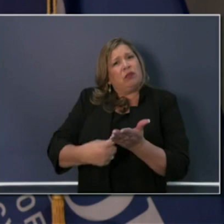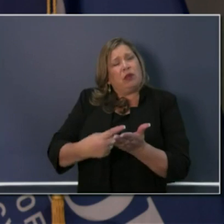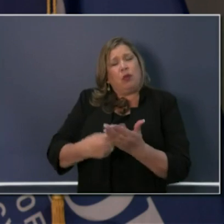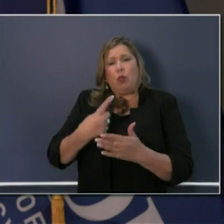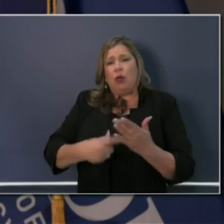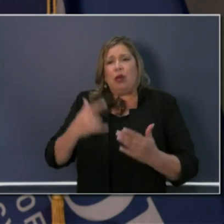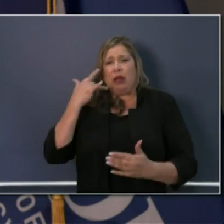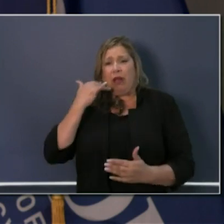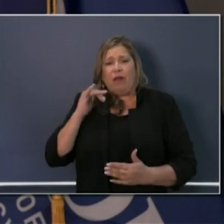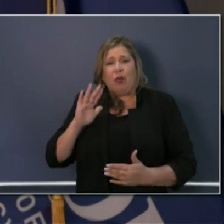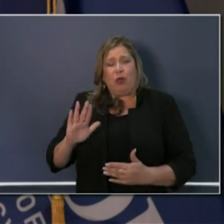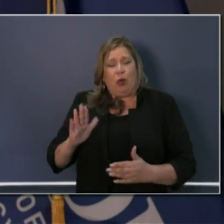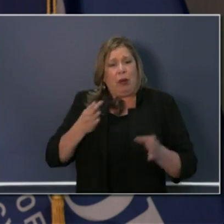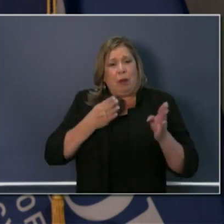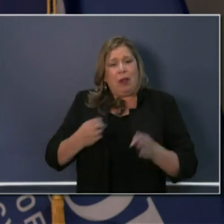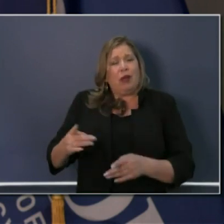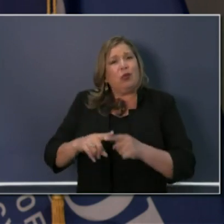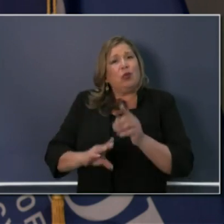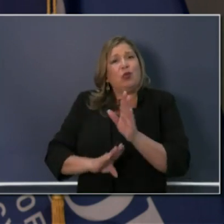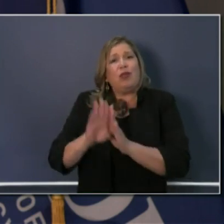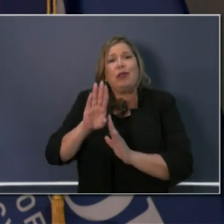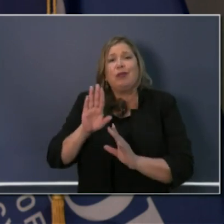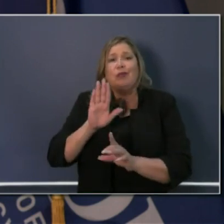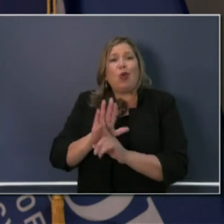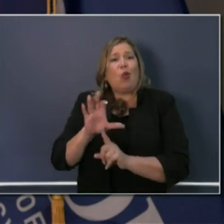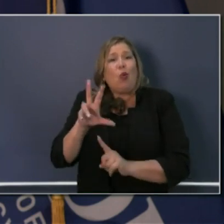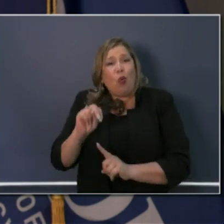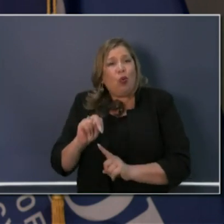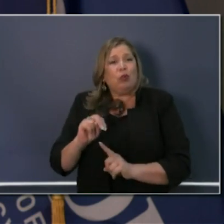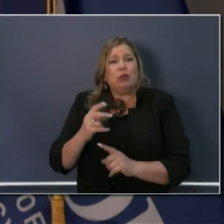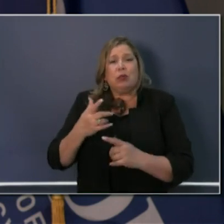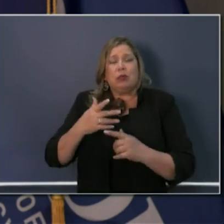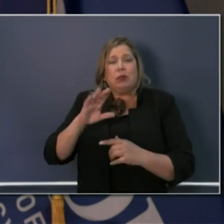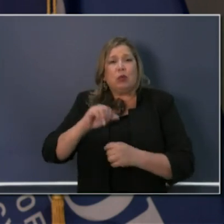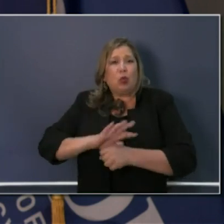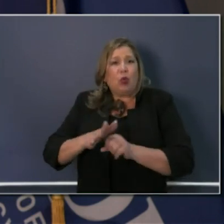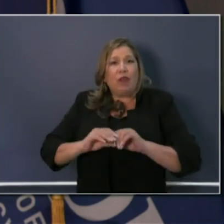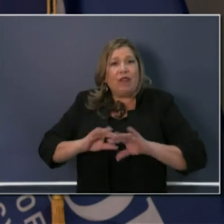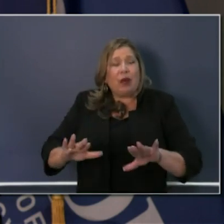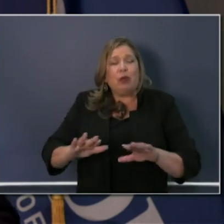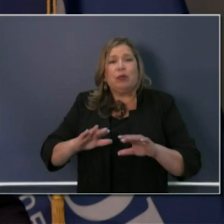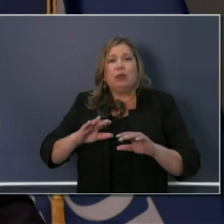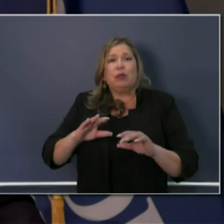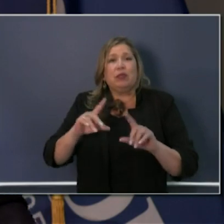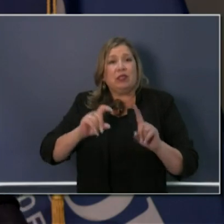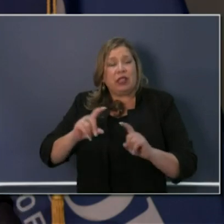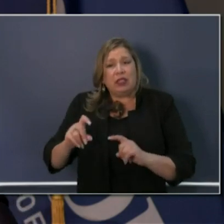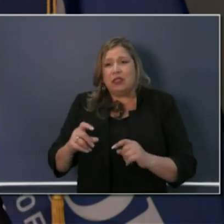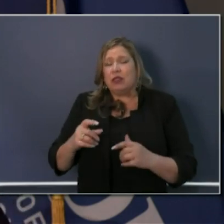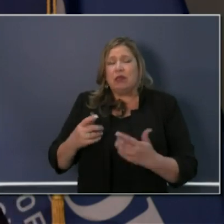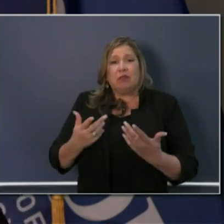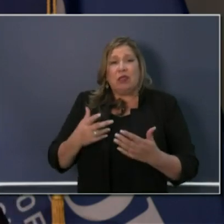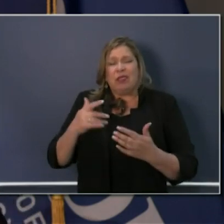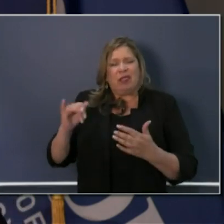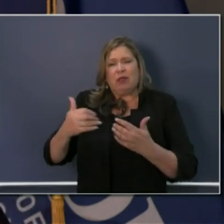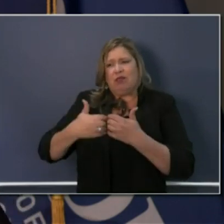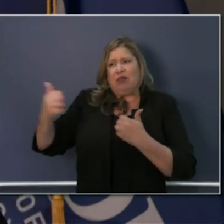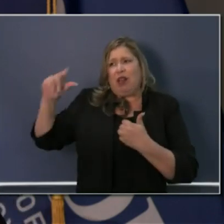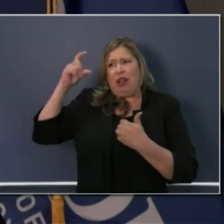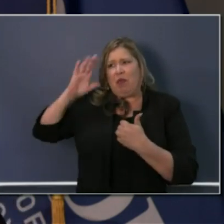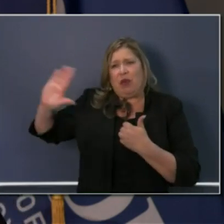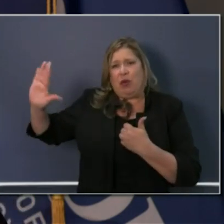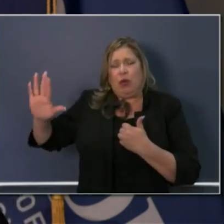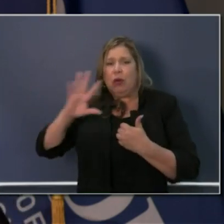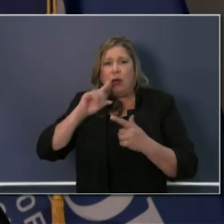drugs independently from the federal government? And what might that look like? Or have you had those conversations or initiated